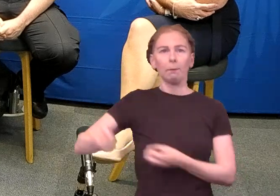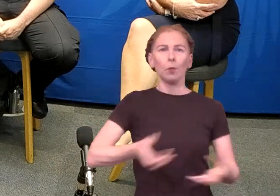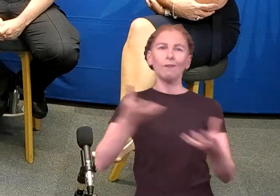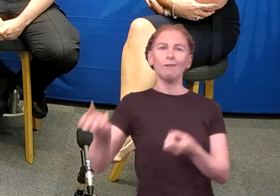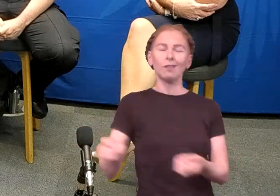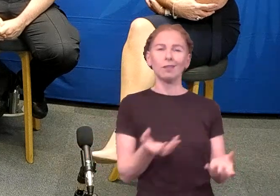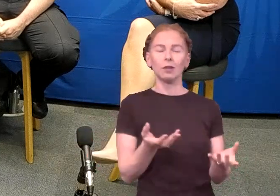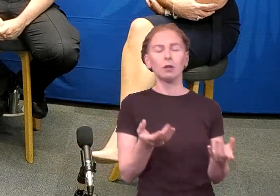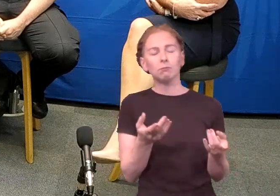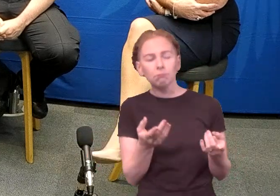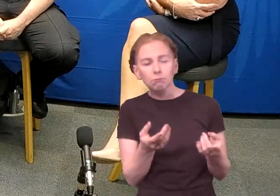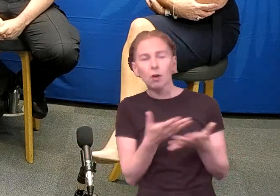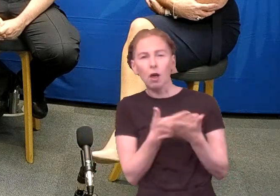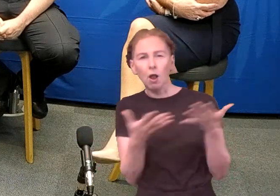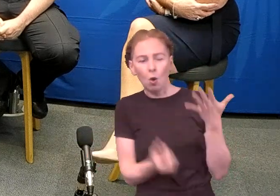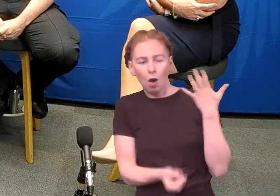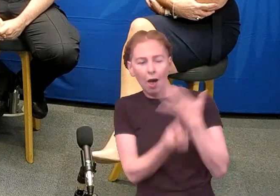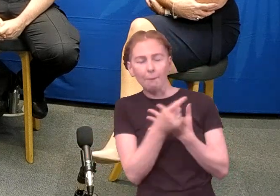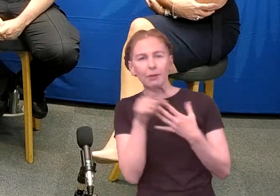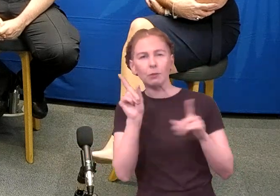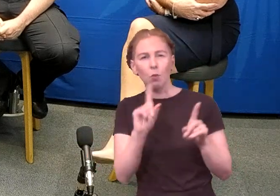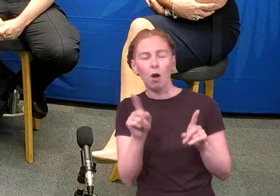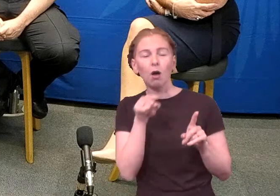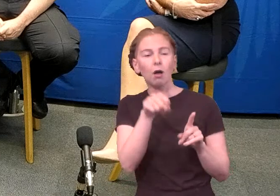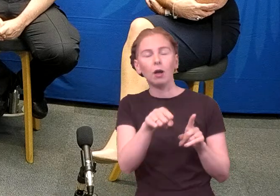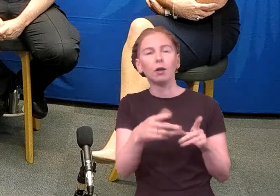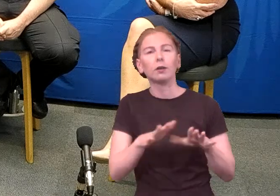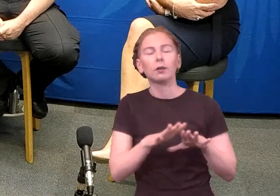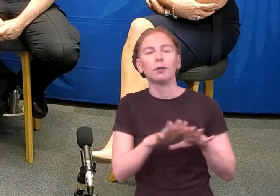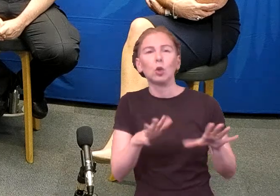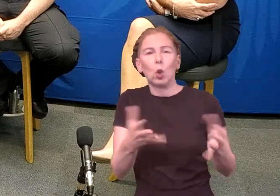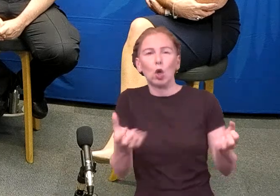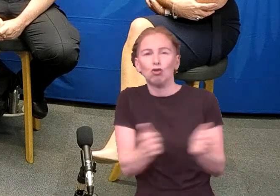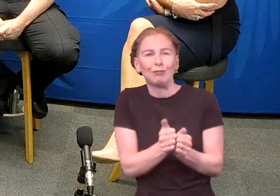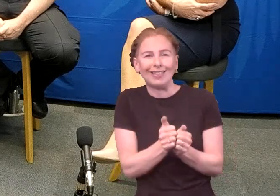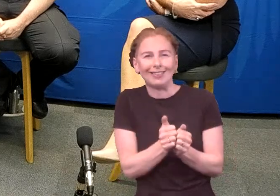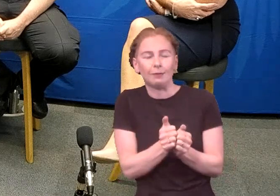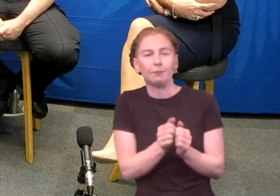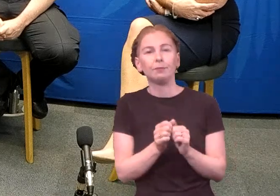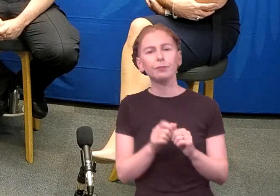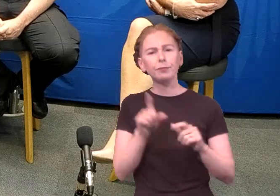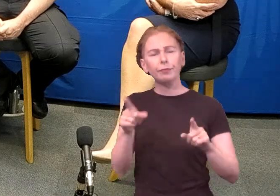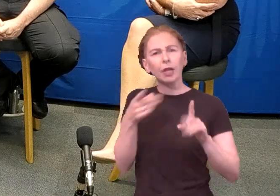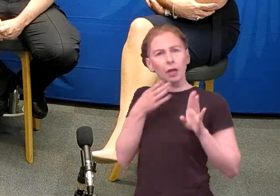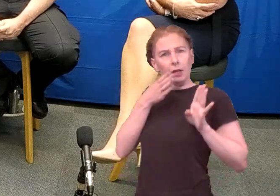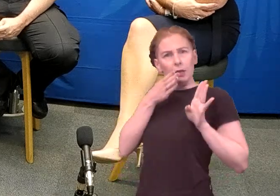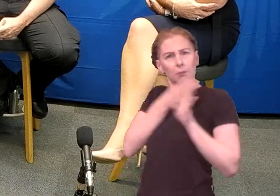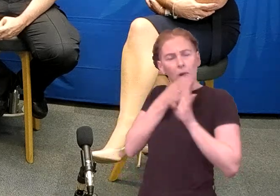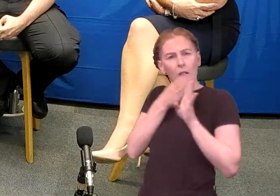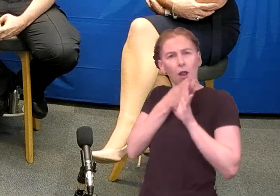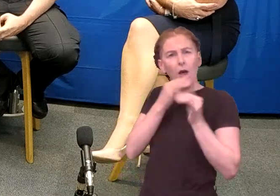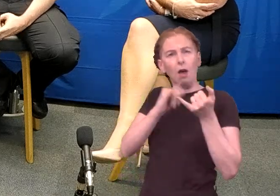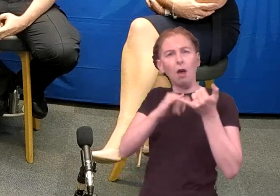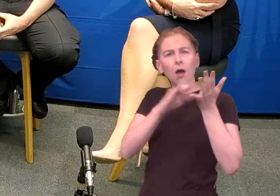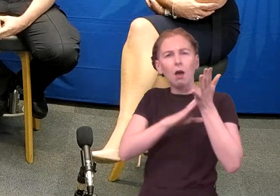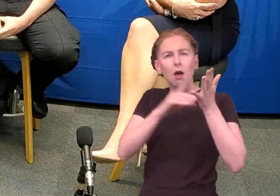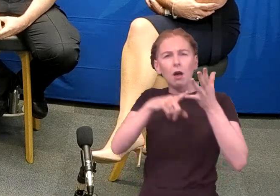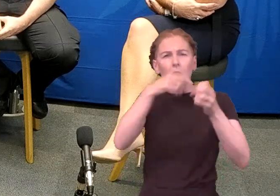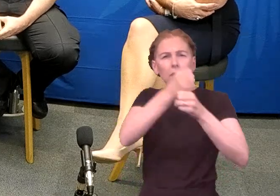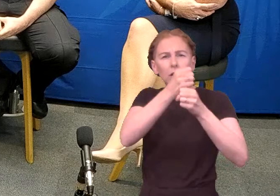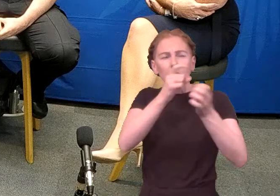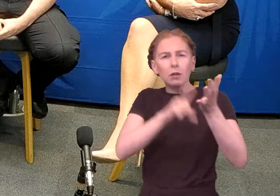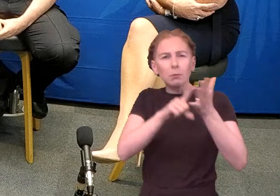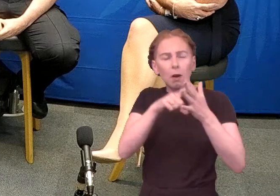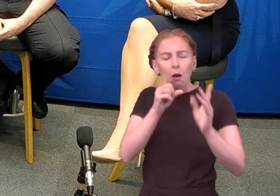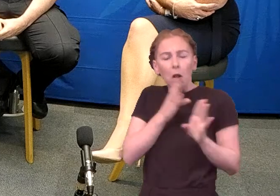of consent in relation to travelling. The difference with smuggling is that people are complicit in that. So that is